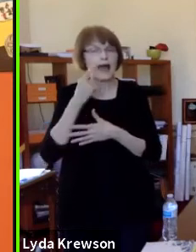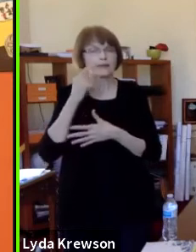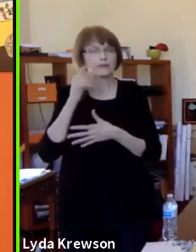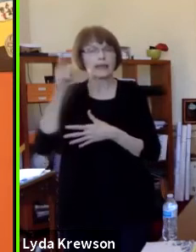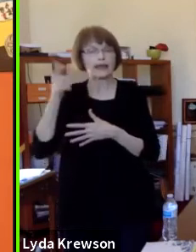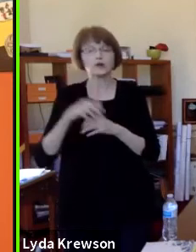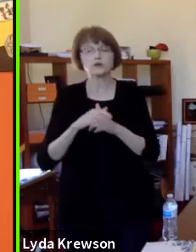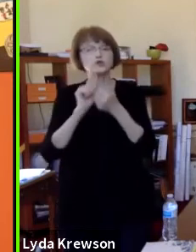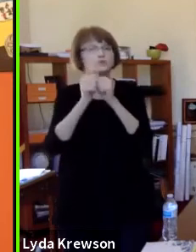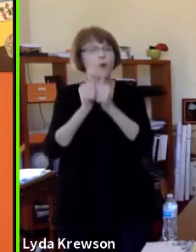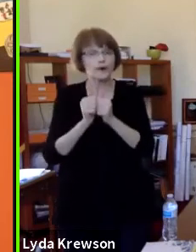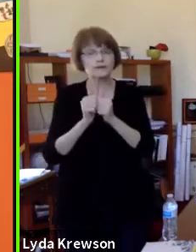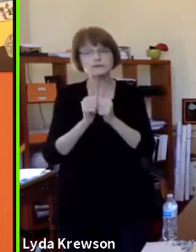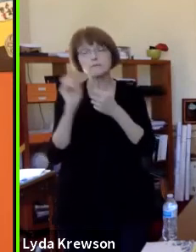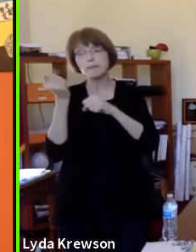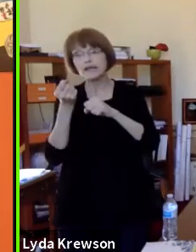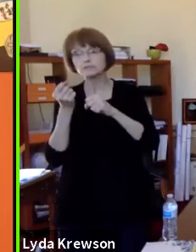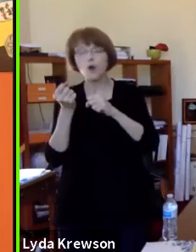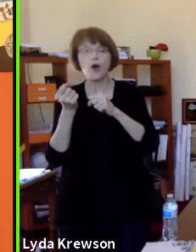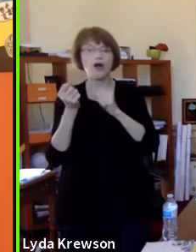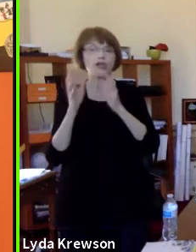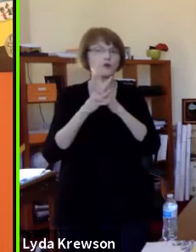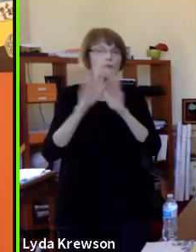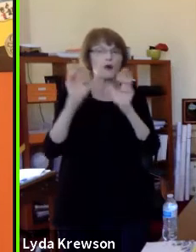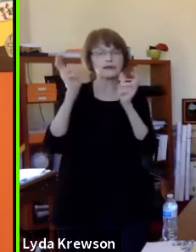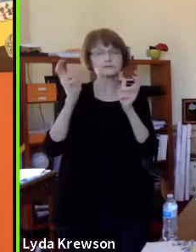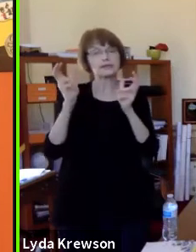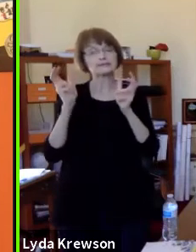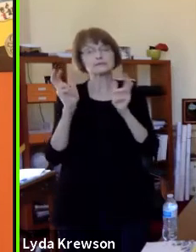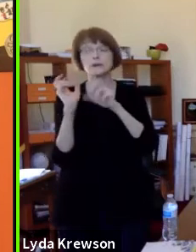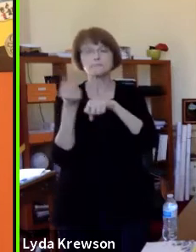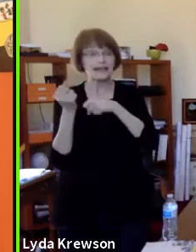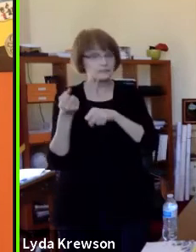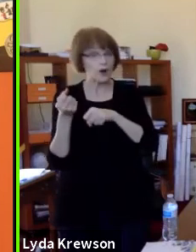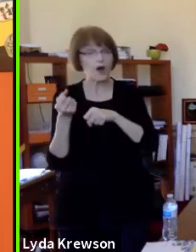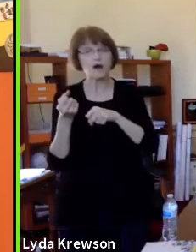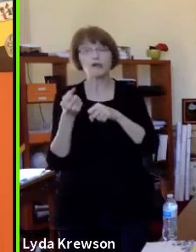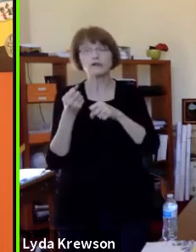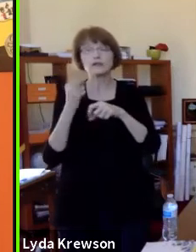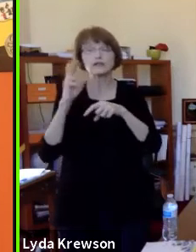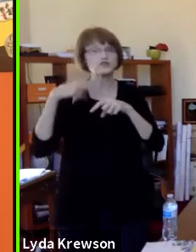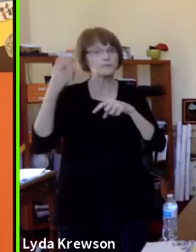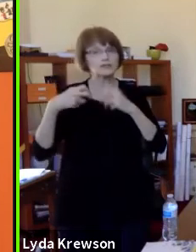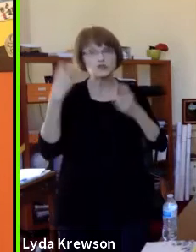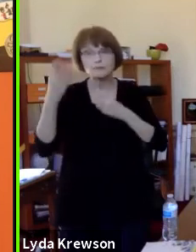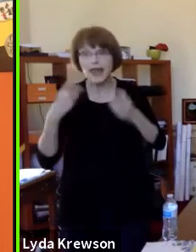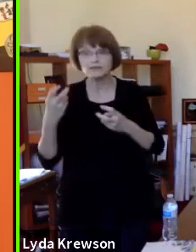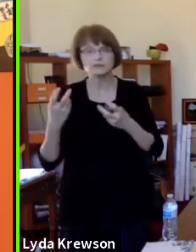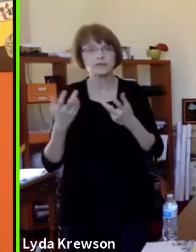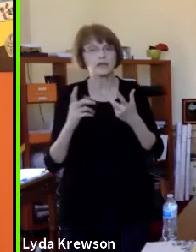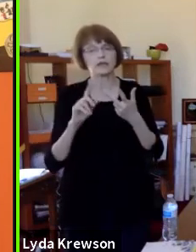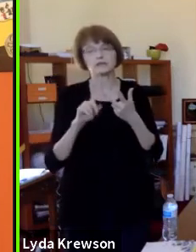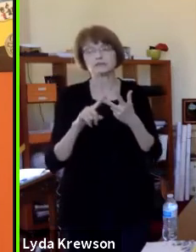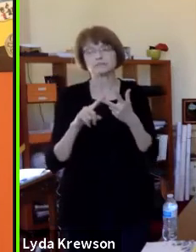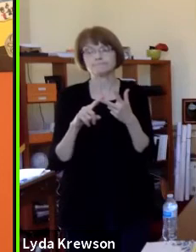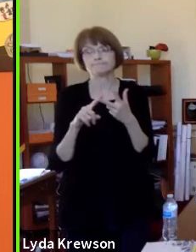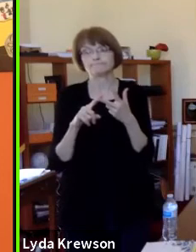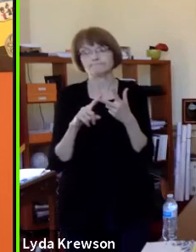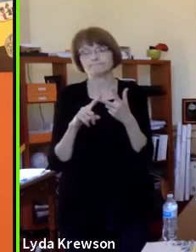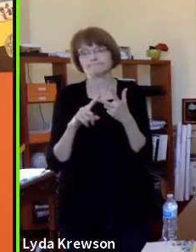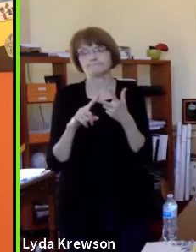And sports, I don't know if you know what, baseball, gymnastics, maybe,